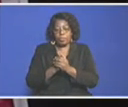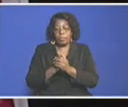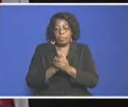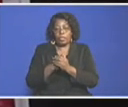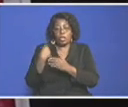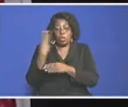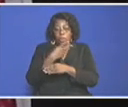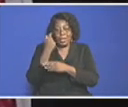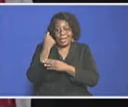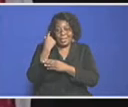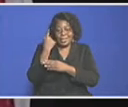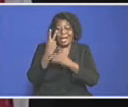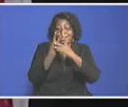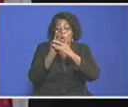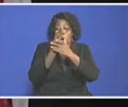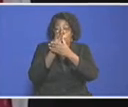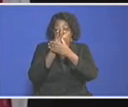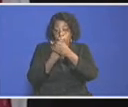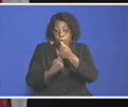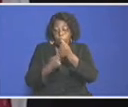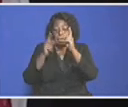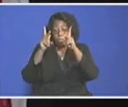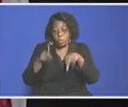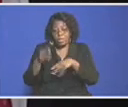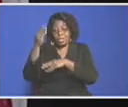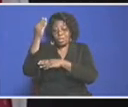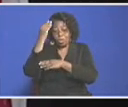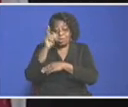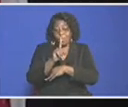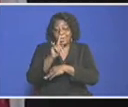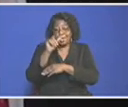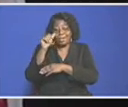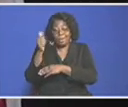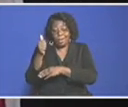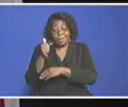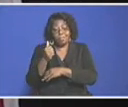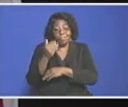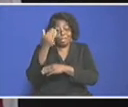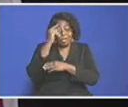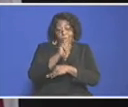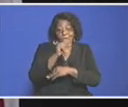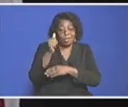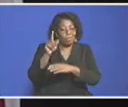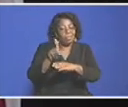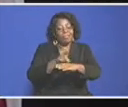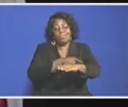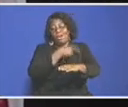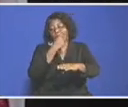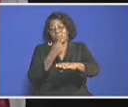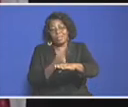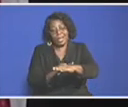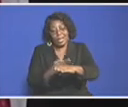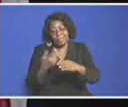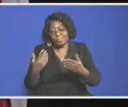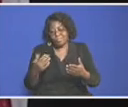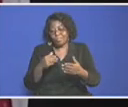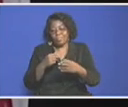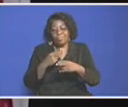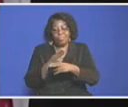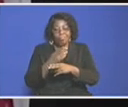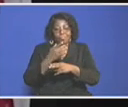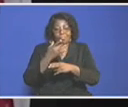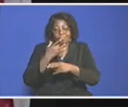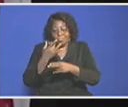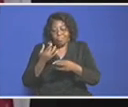what we understand, both persons are known to each other. They've been known to each other for some time. It's an unfortunate